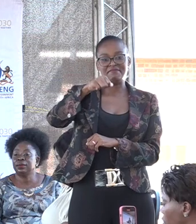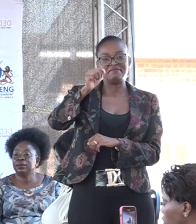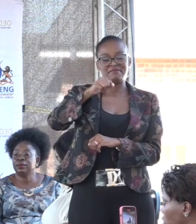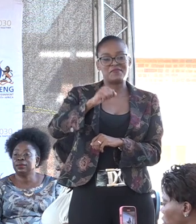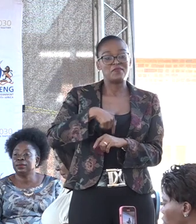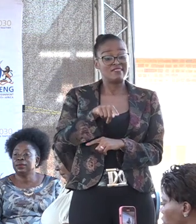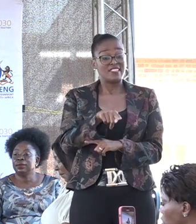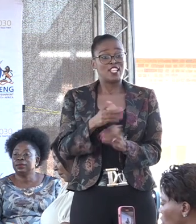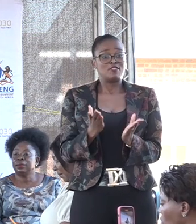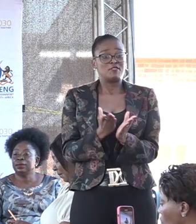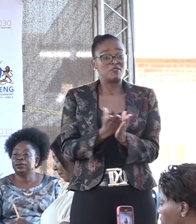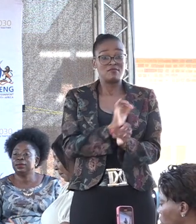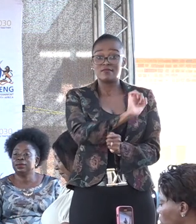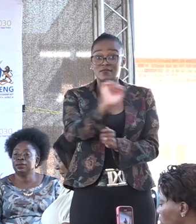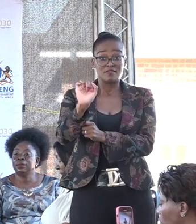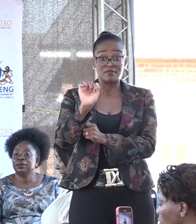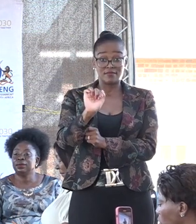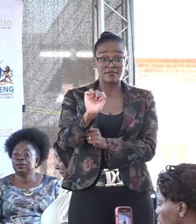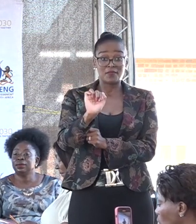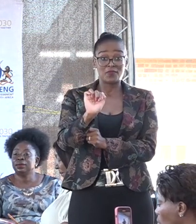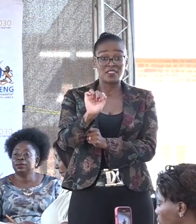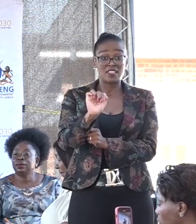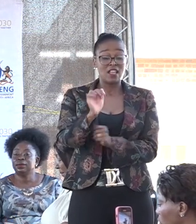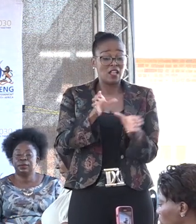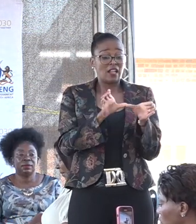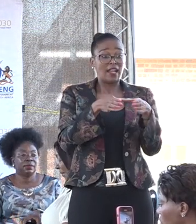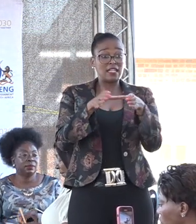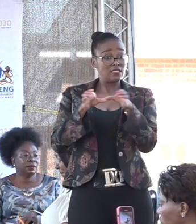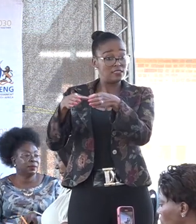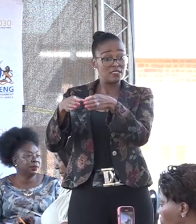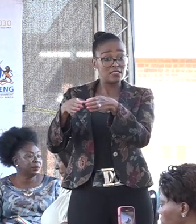So isikolo senu namhlanje amaclass